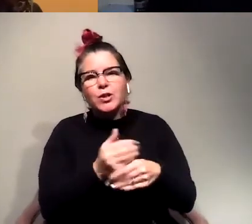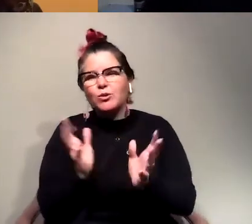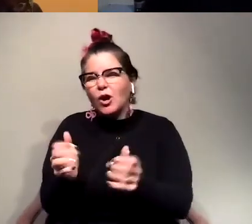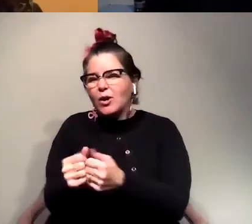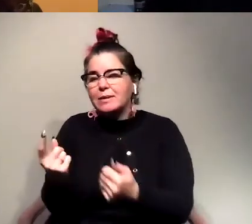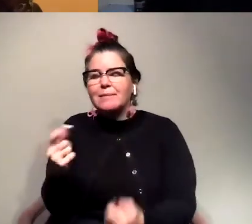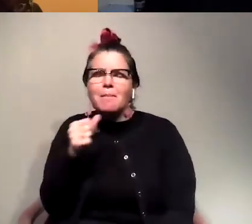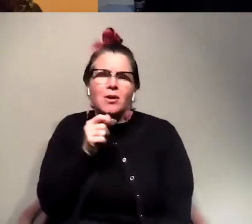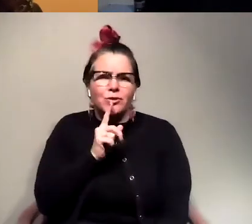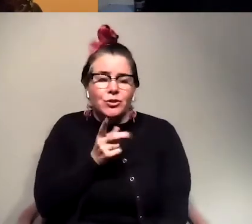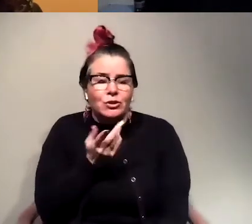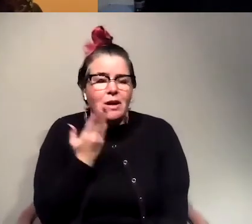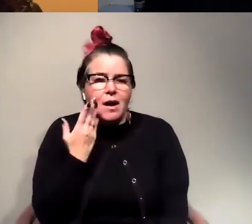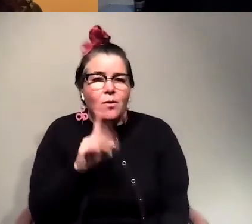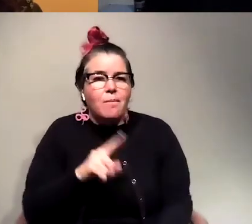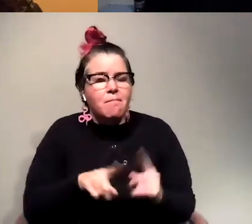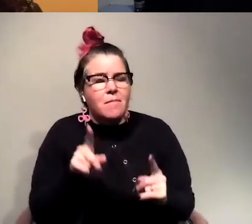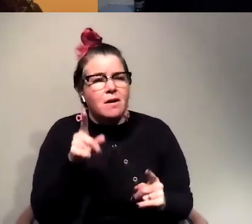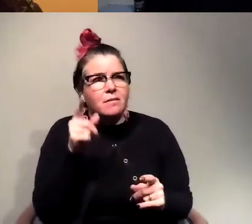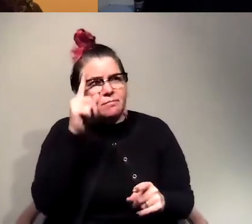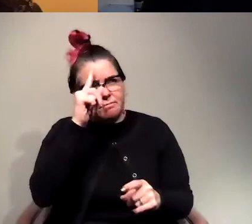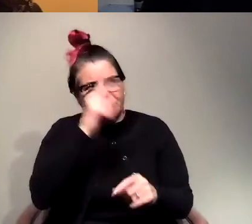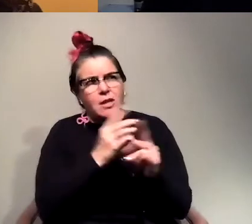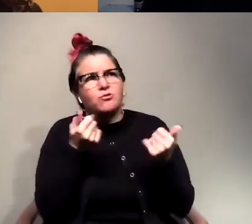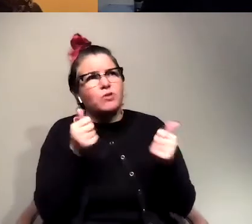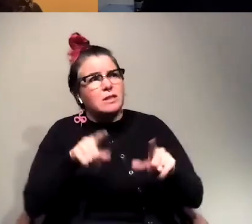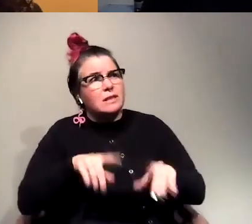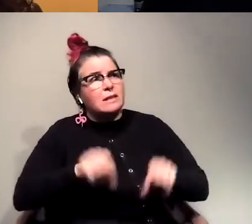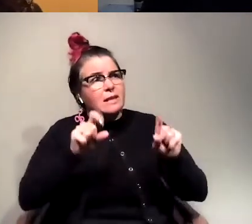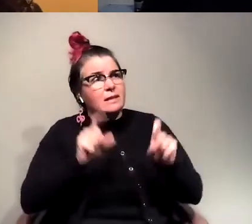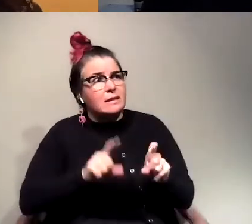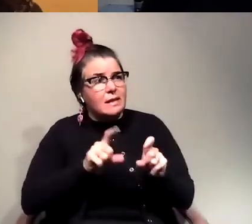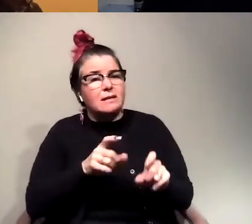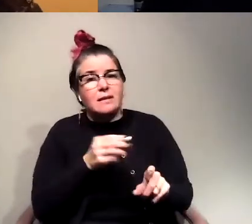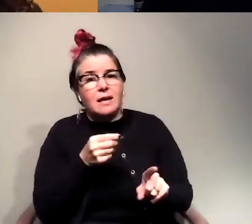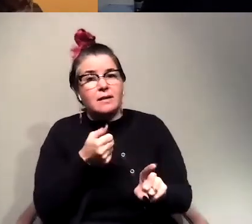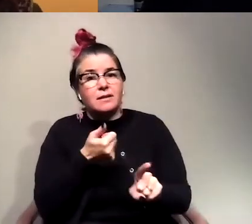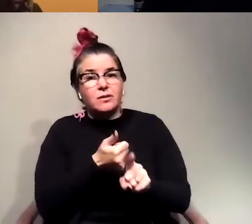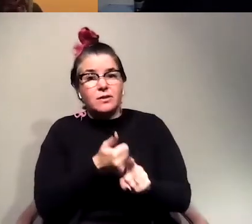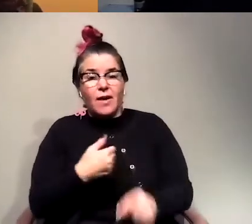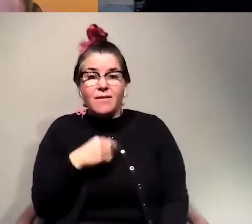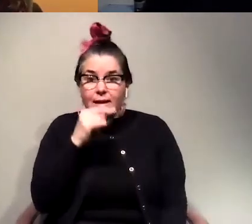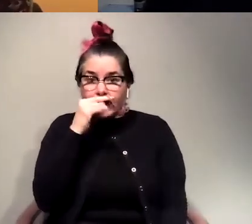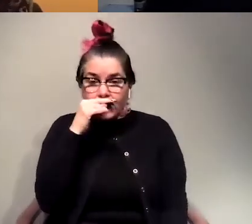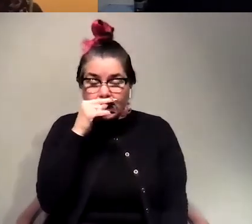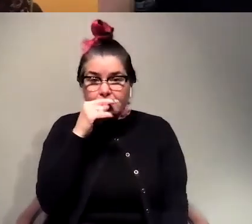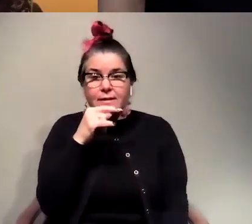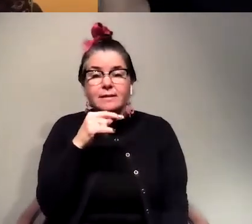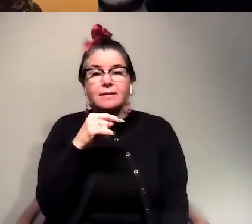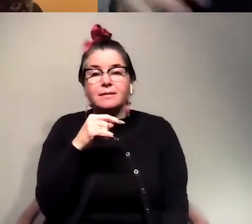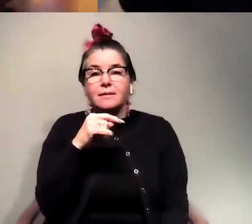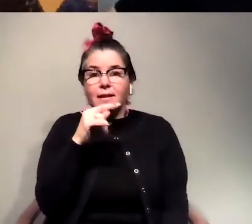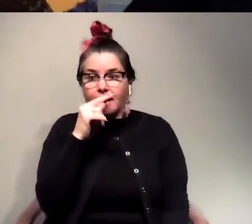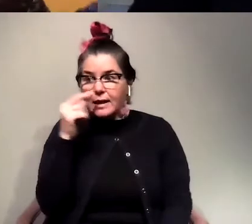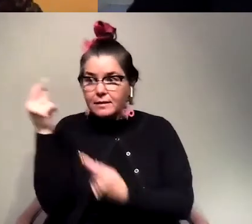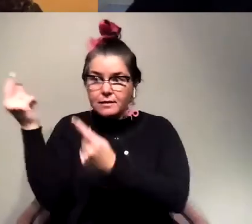even know. But imagine trying to take that test and you have kids and the kids are doing stuff,